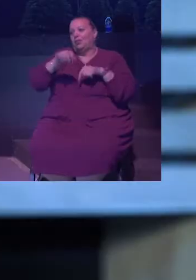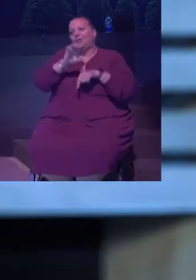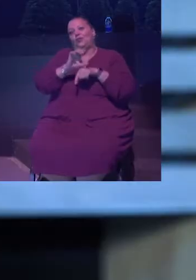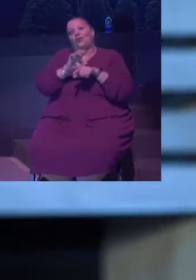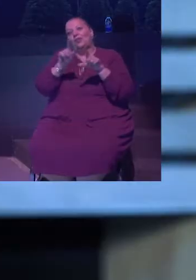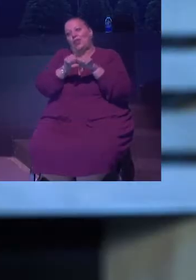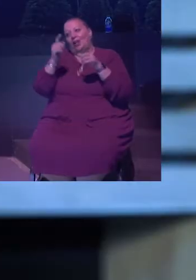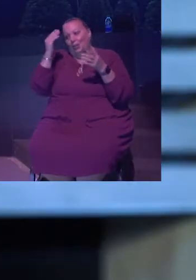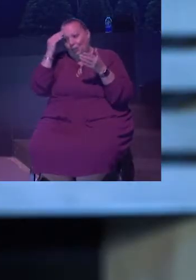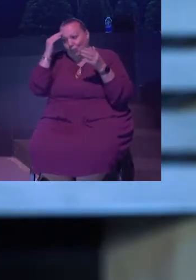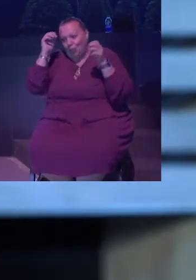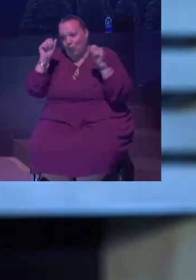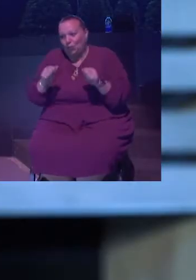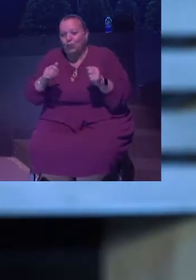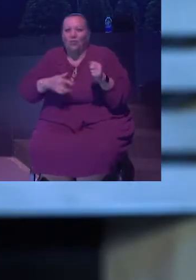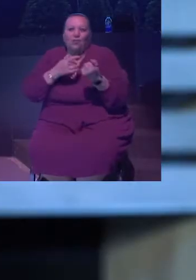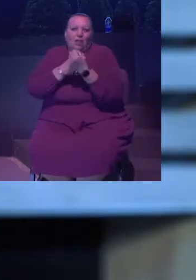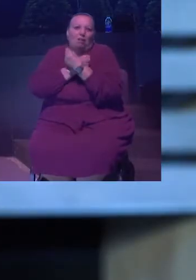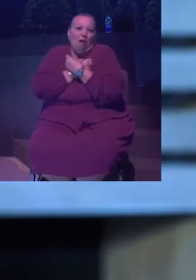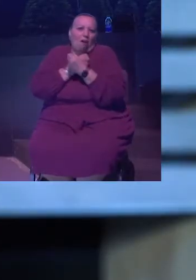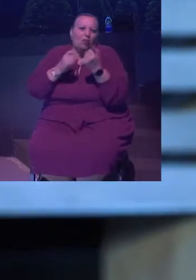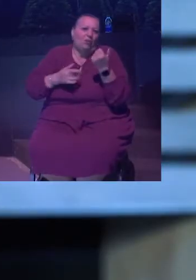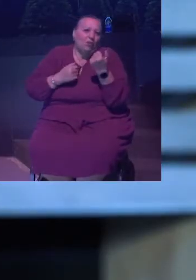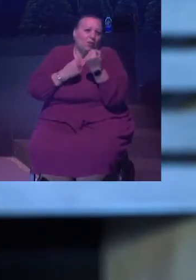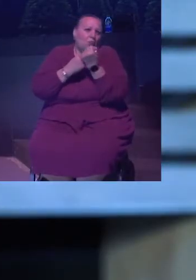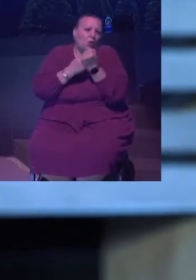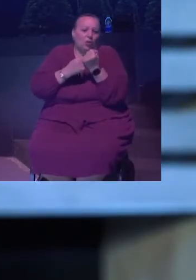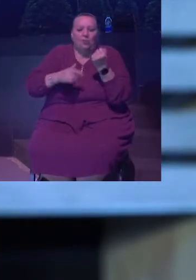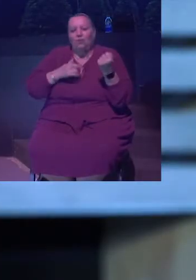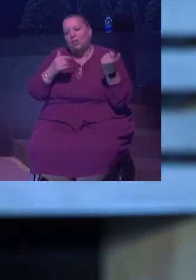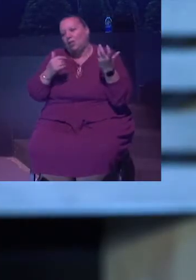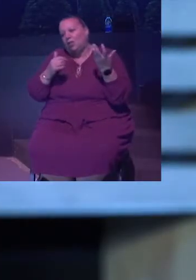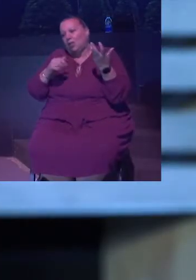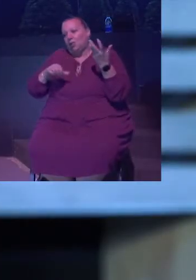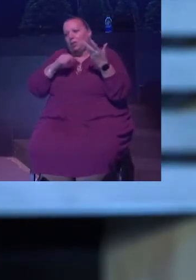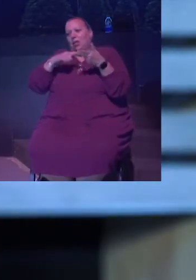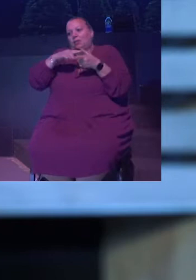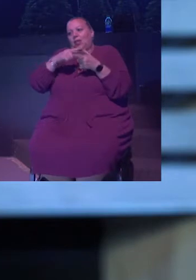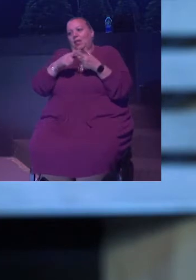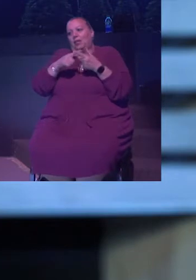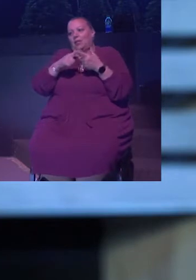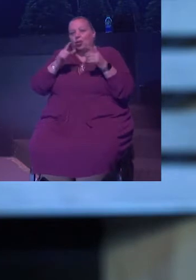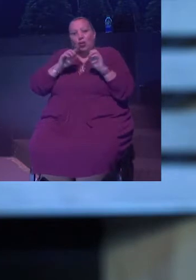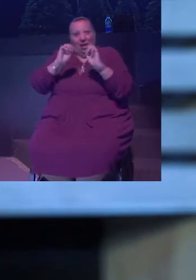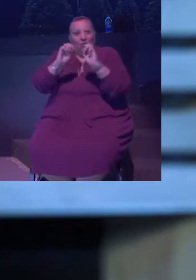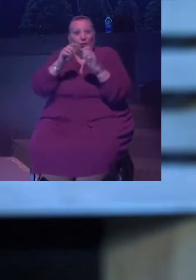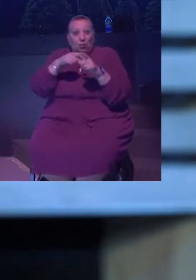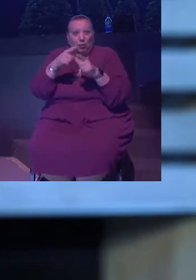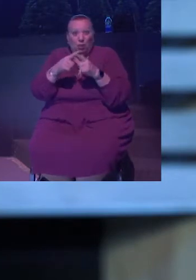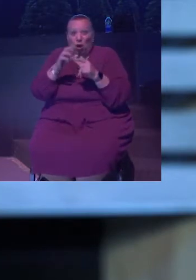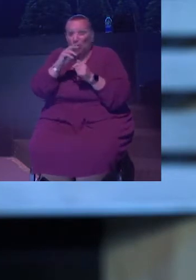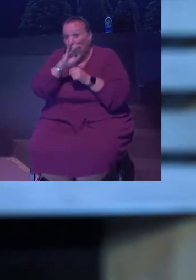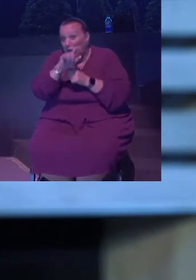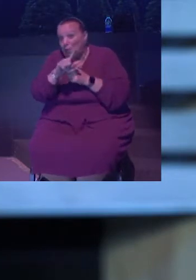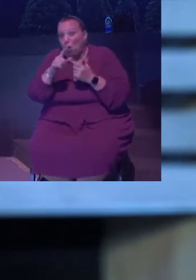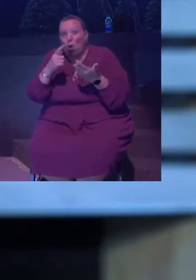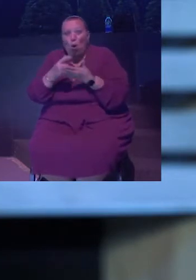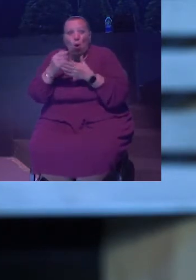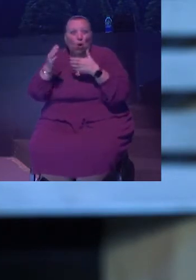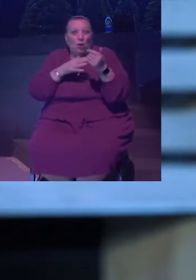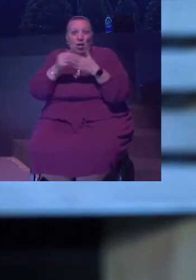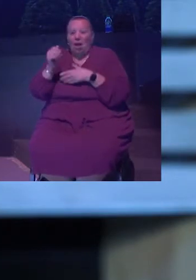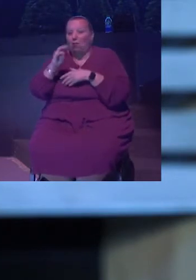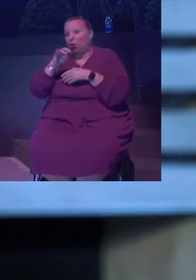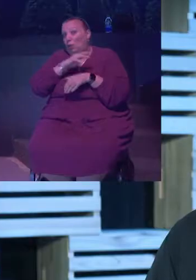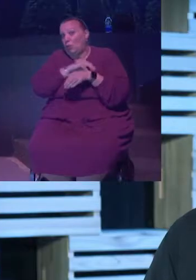place that you know you can feel loved, you can feel supported, and you can feel proud supporting their efforts, whether it's Cannonball or the next initiative. We